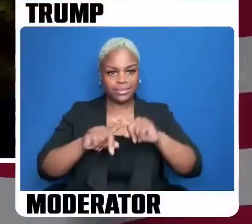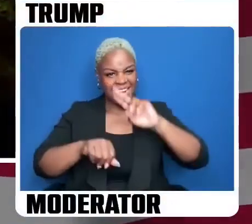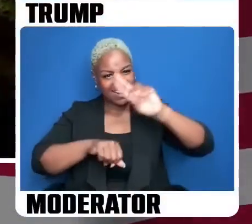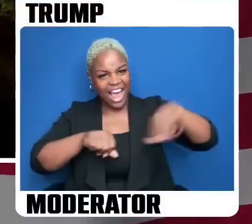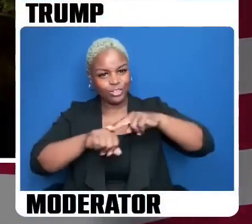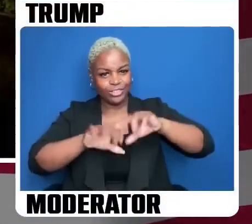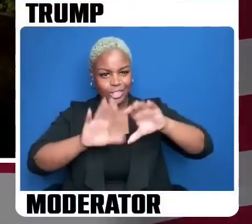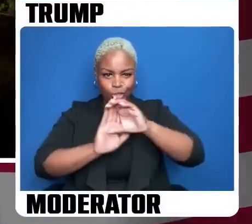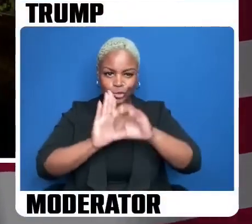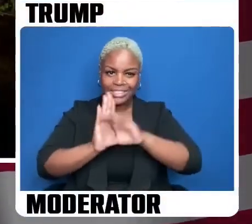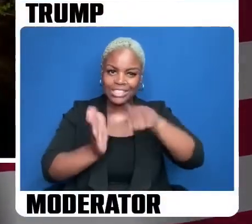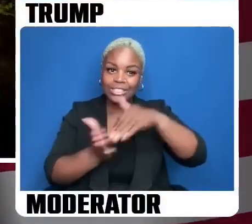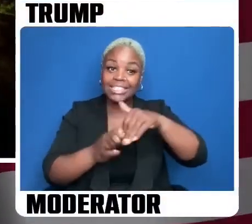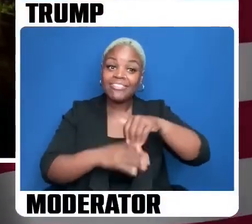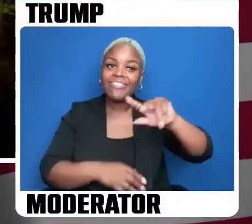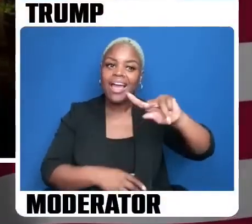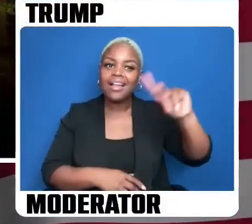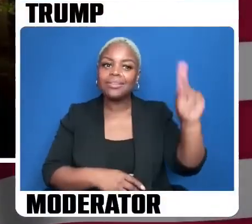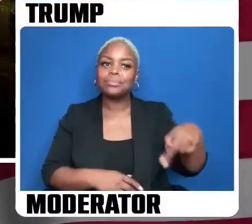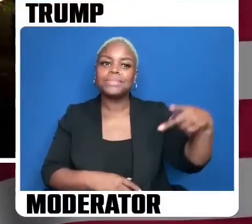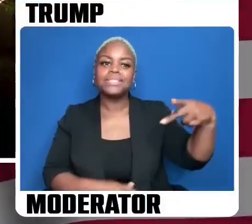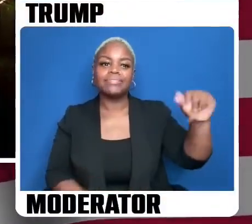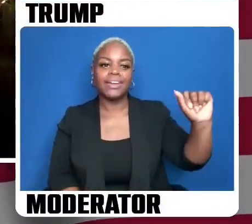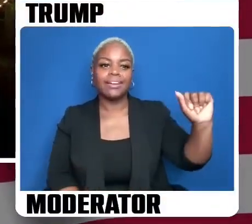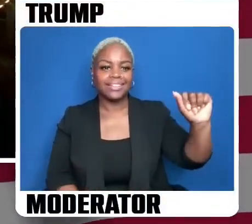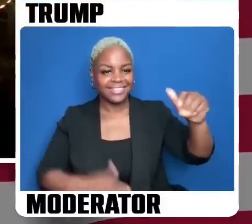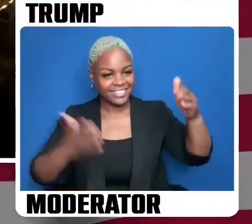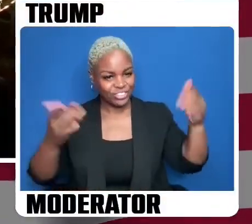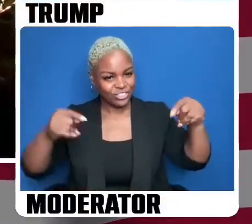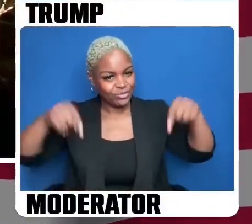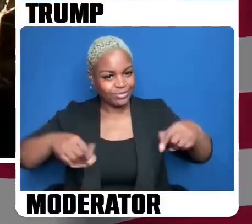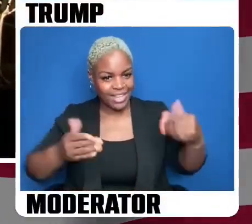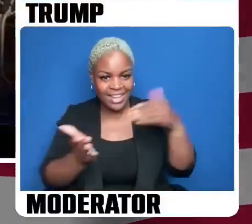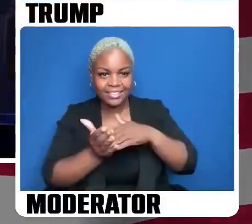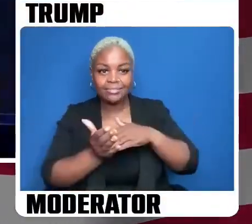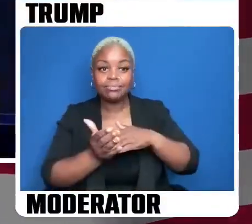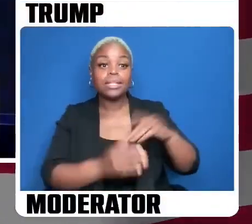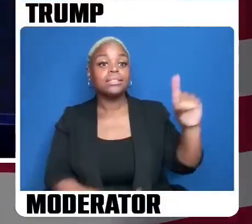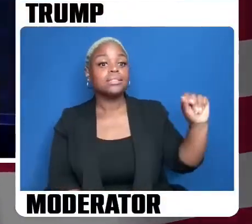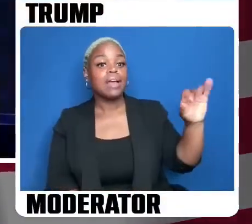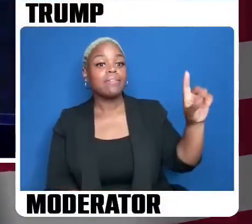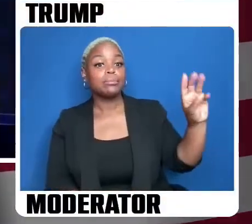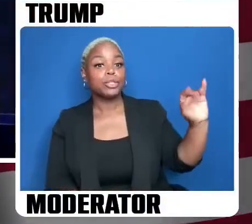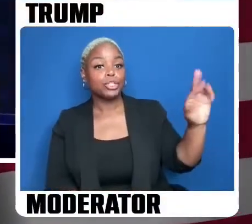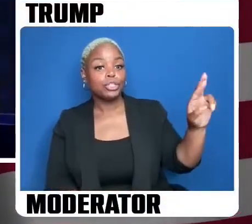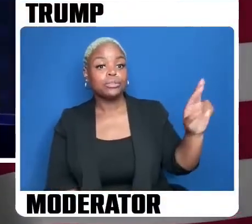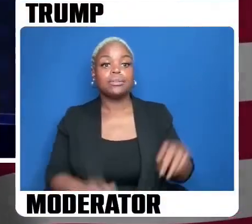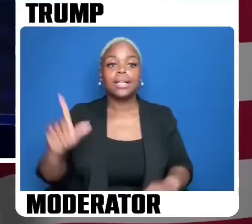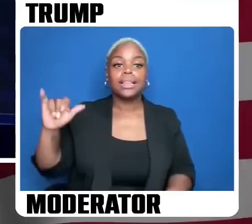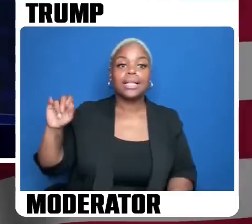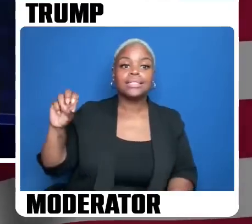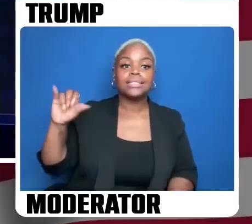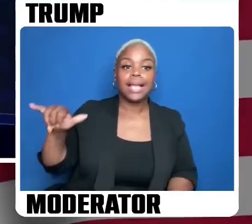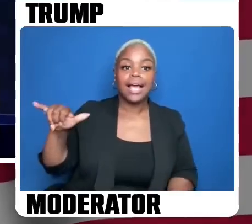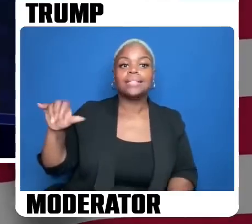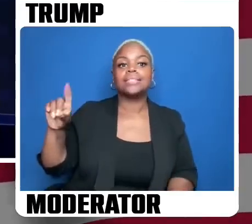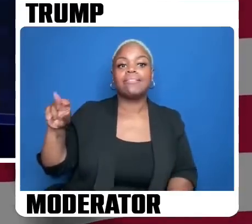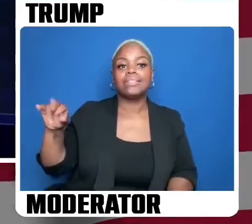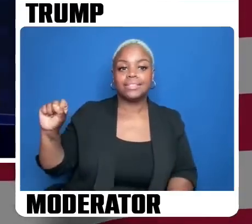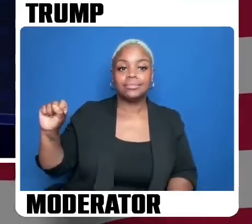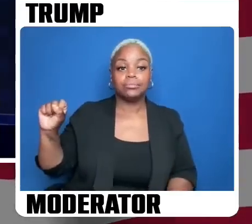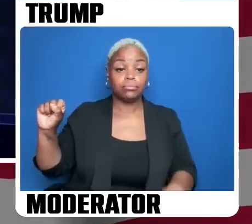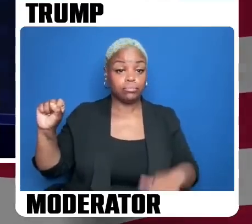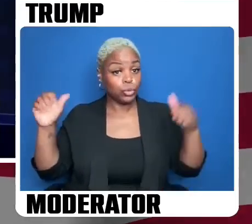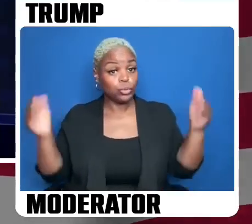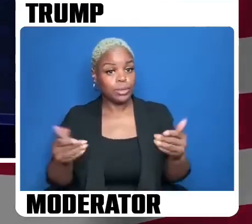Philadelphia, Pennsylvania. Here again, David Muir and Lindsay Davis. Welcome back to this historic ABC News presidential